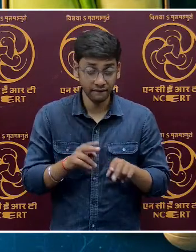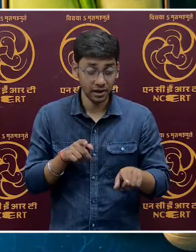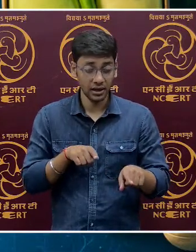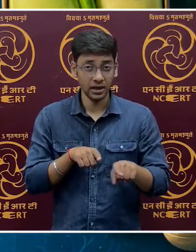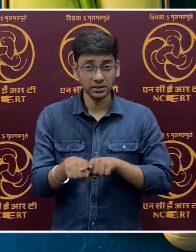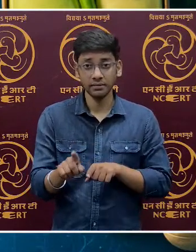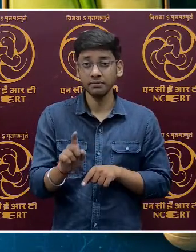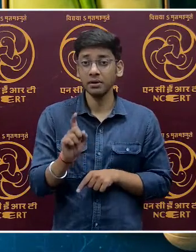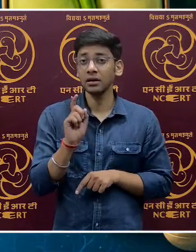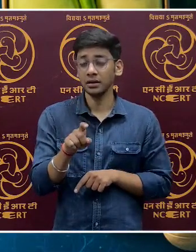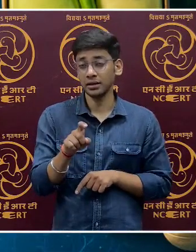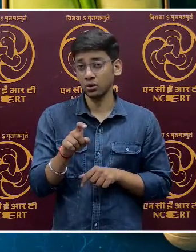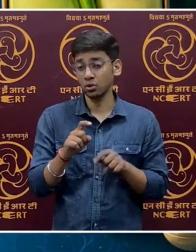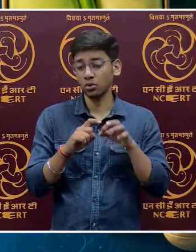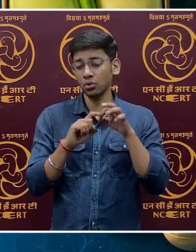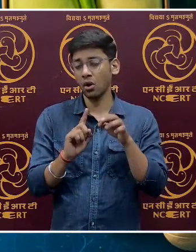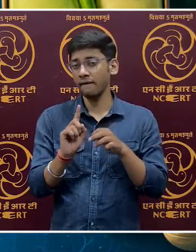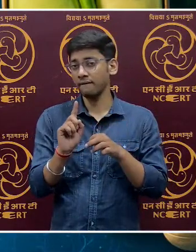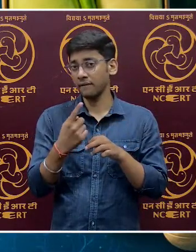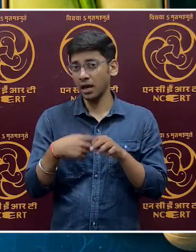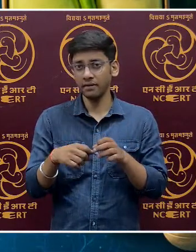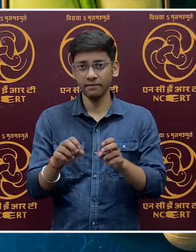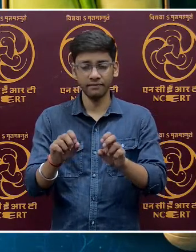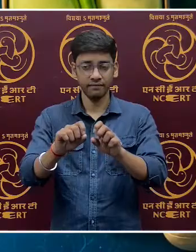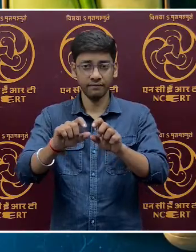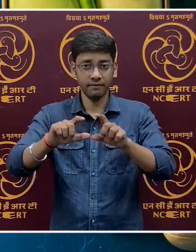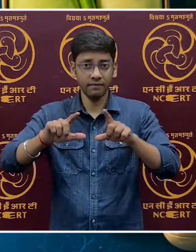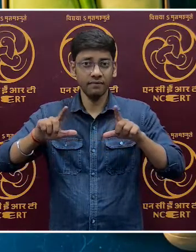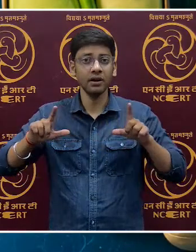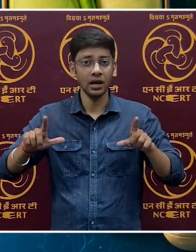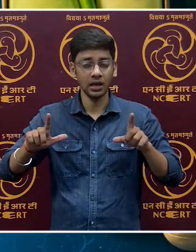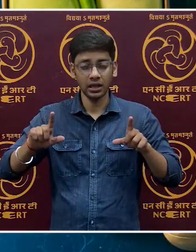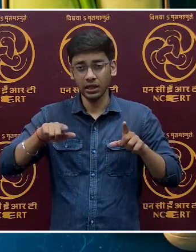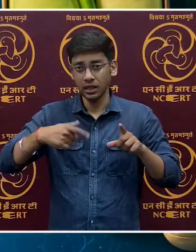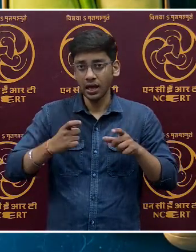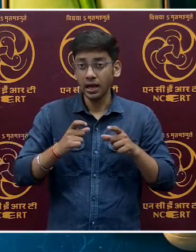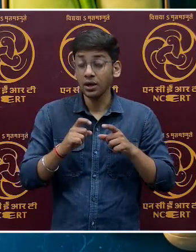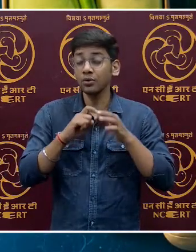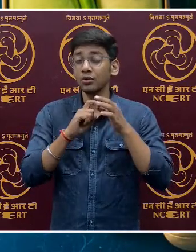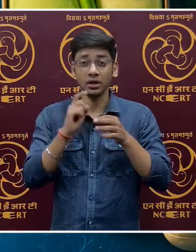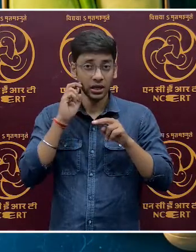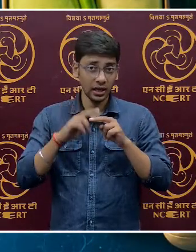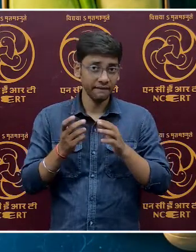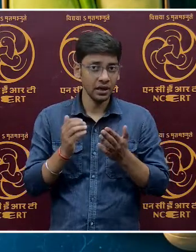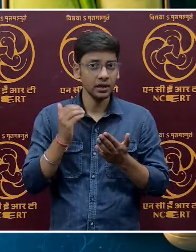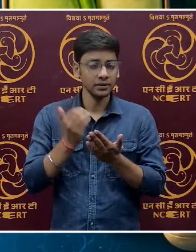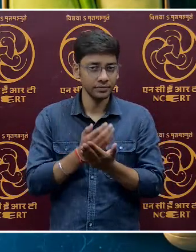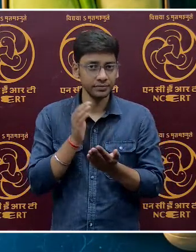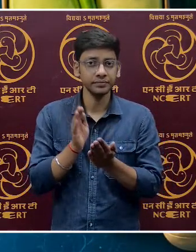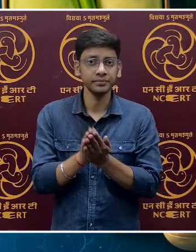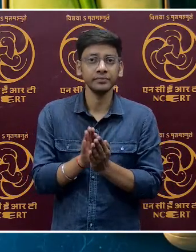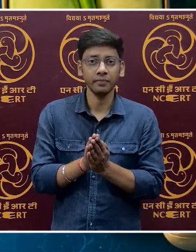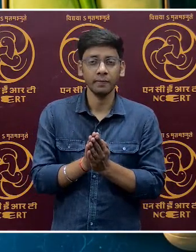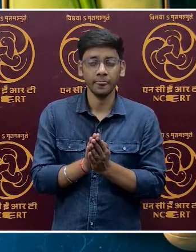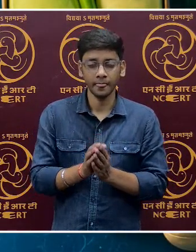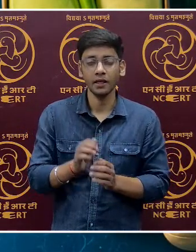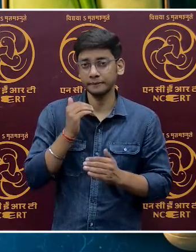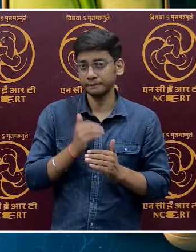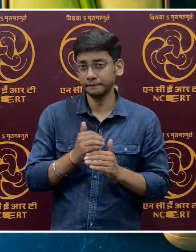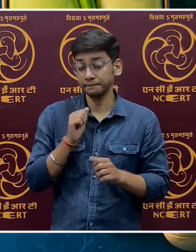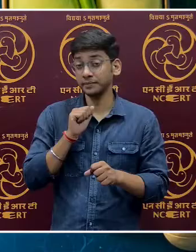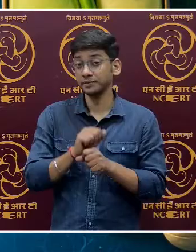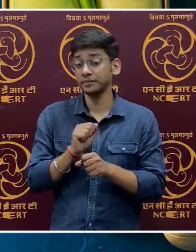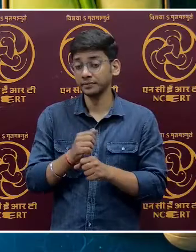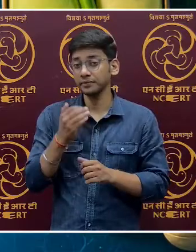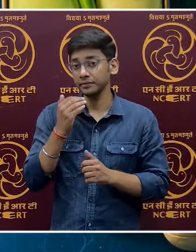any question over here, instantly I can proceed for the next question. And if I will keep on working on this, but not like